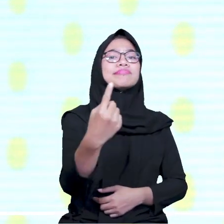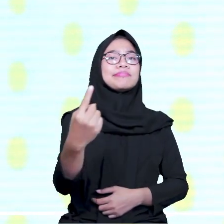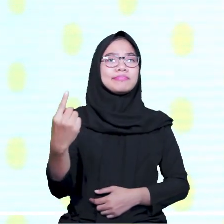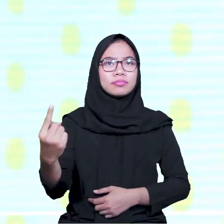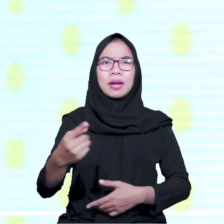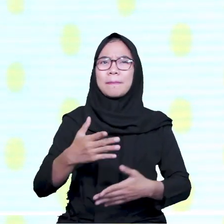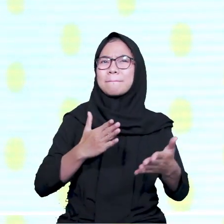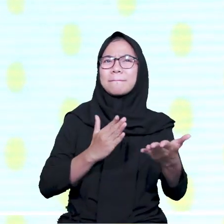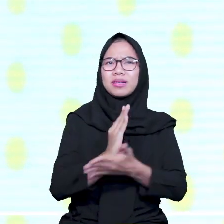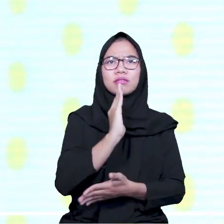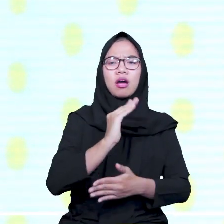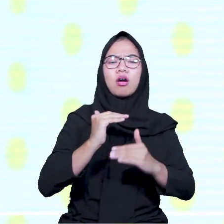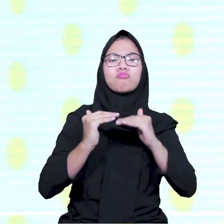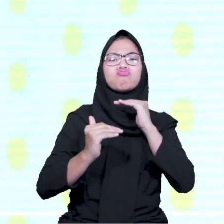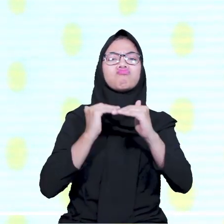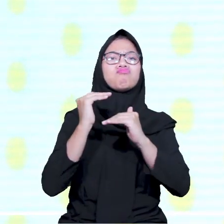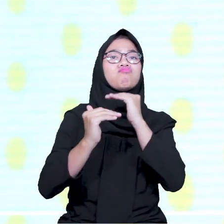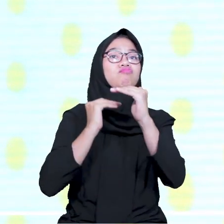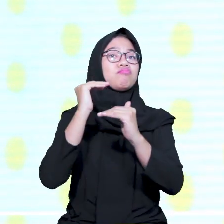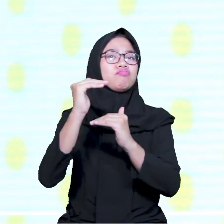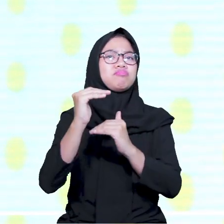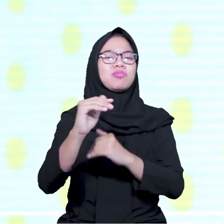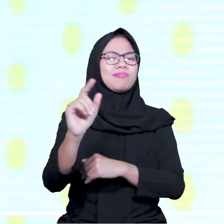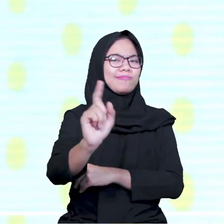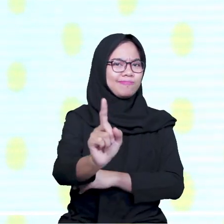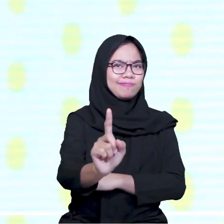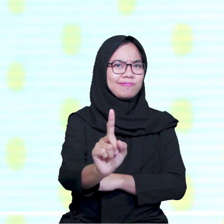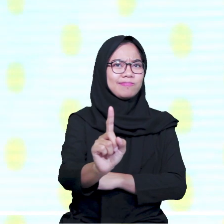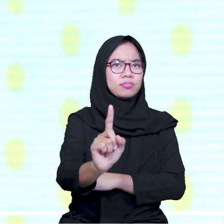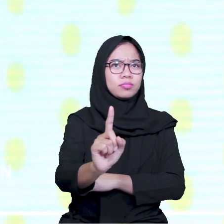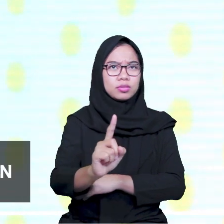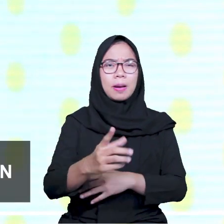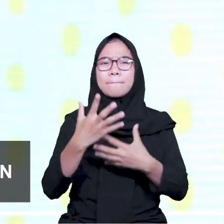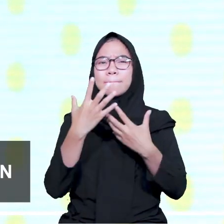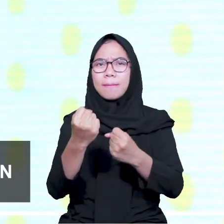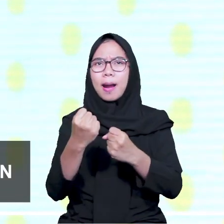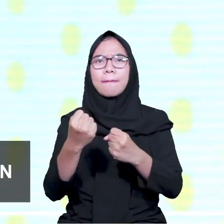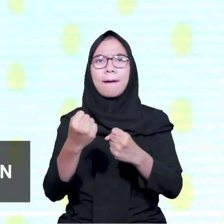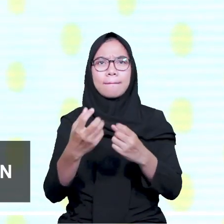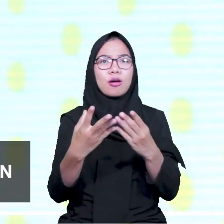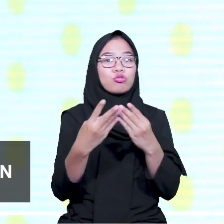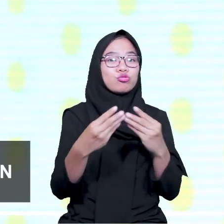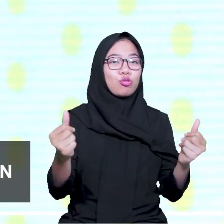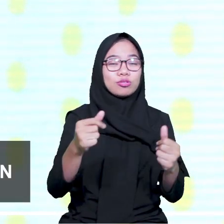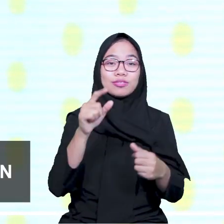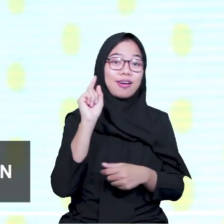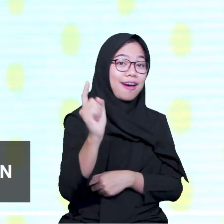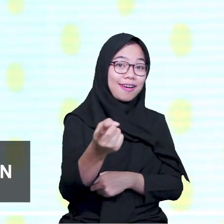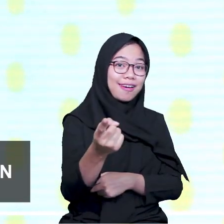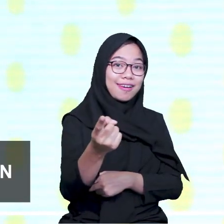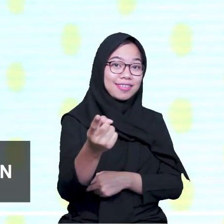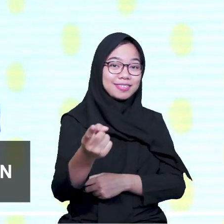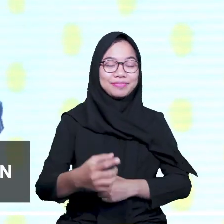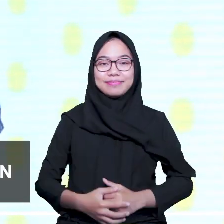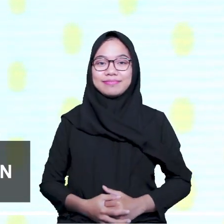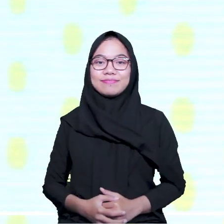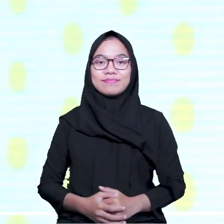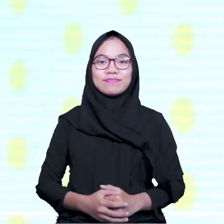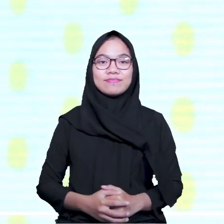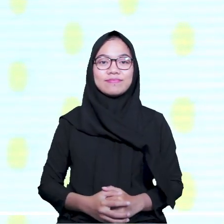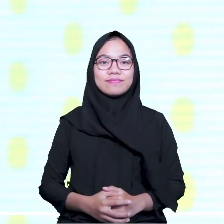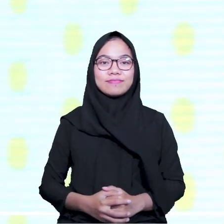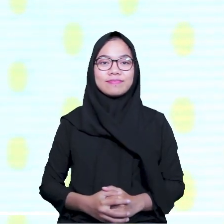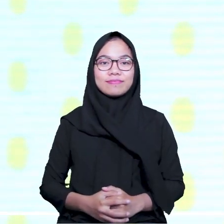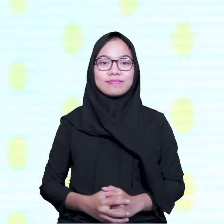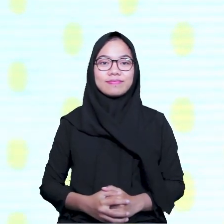kebijakan satu peta ini, tadi yang saya sampaikan, tumpang tindih pemanfaatan lahan ini